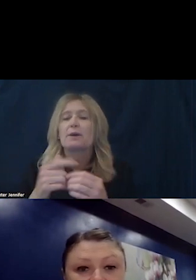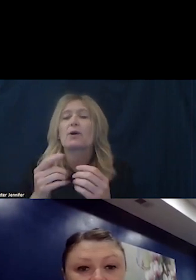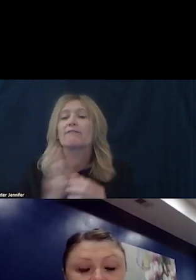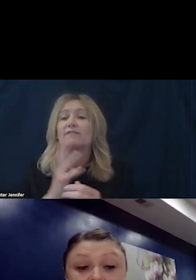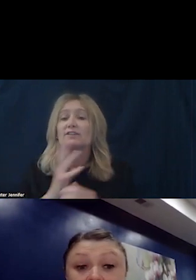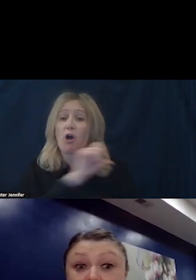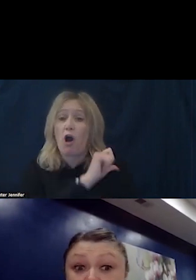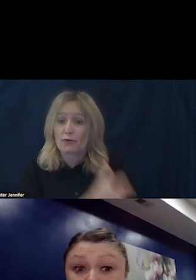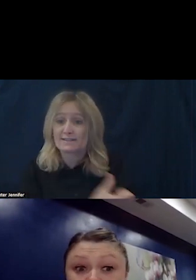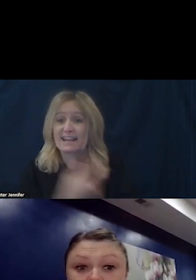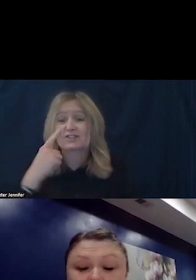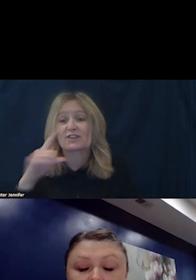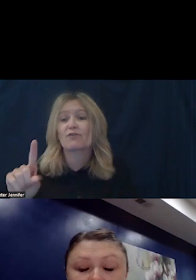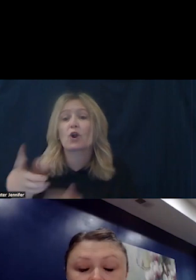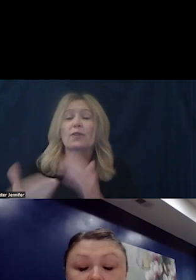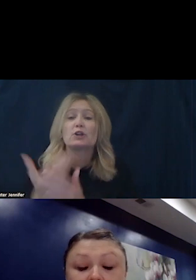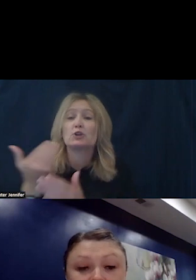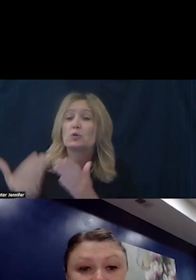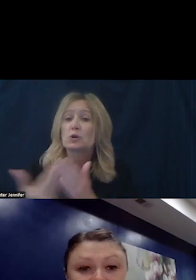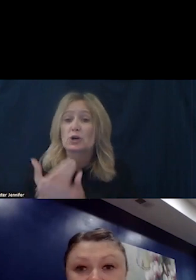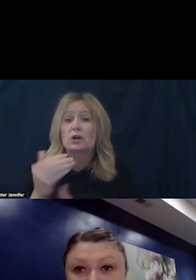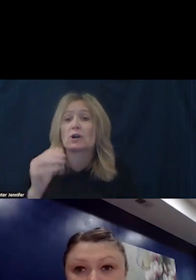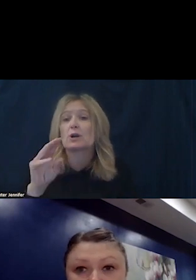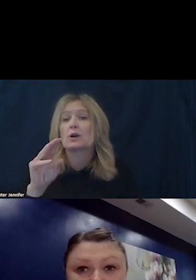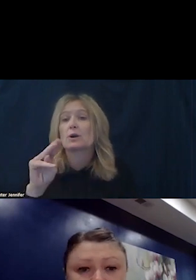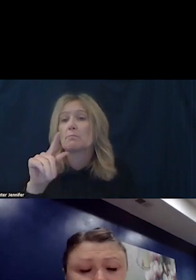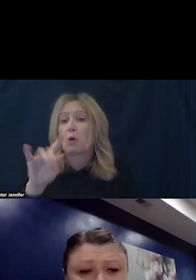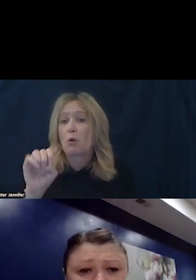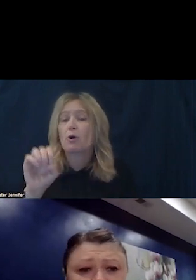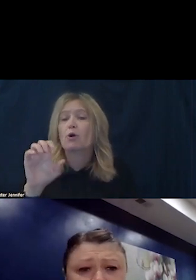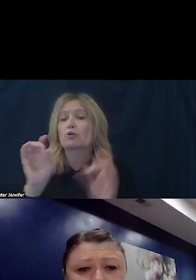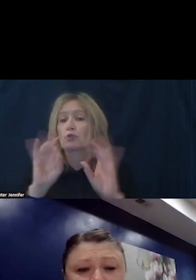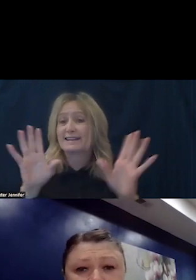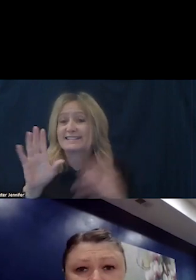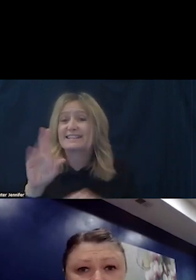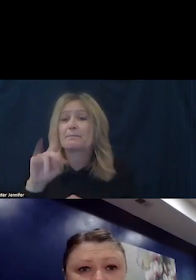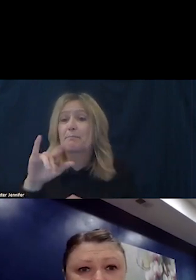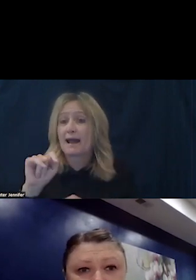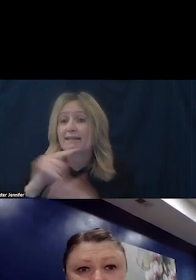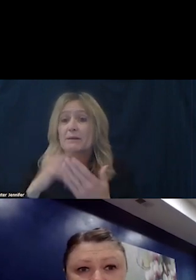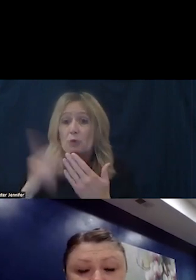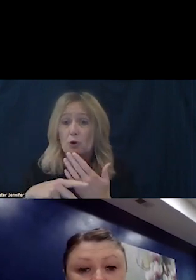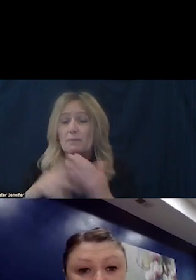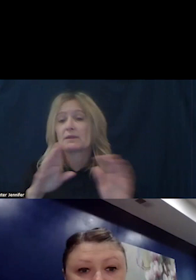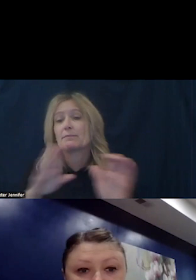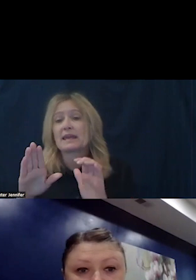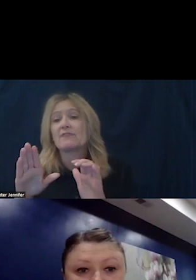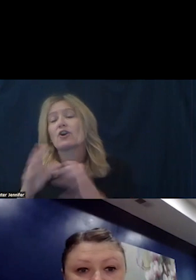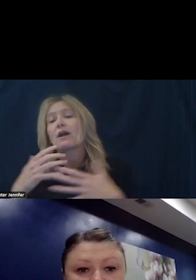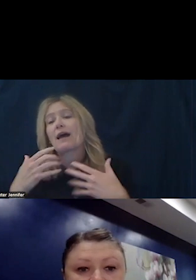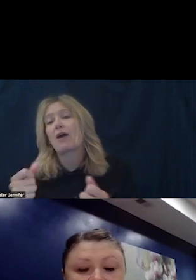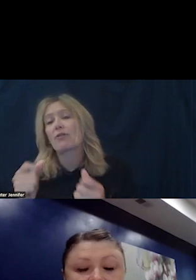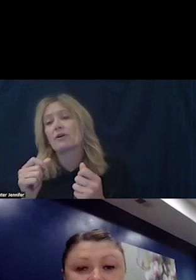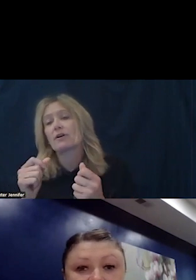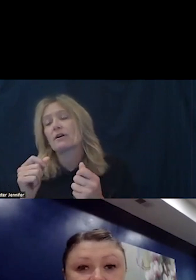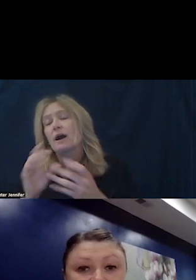for the newer mobile crisis pilot program, as well as the Behavioral Health Crisis Coordinating